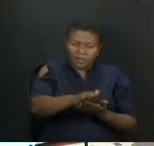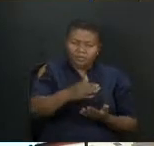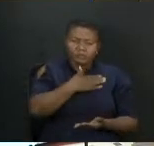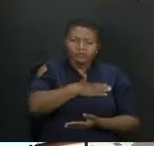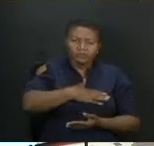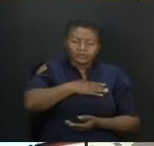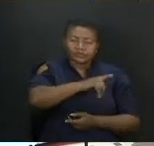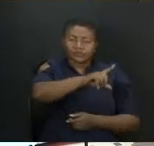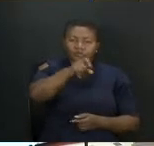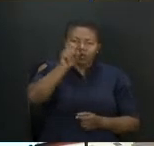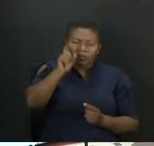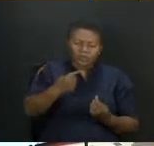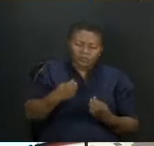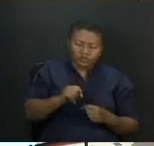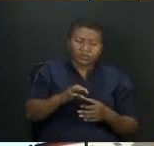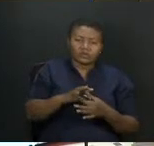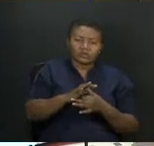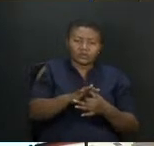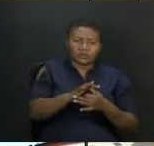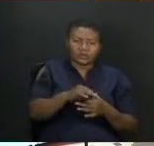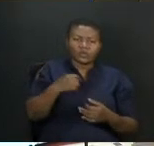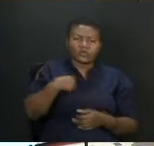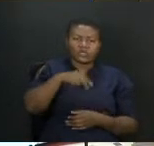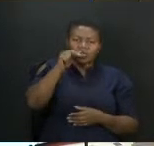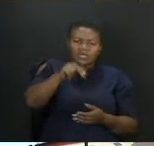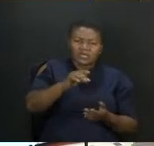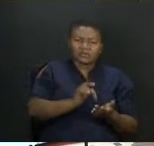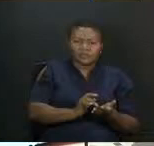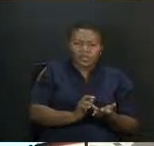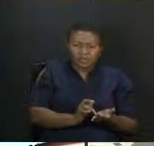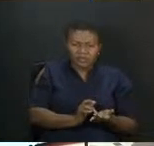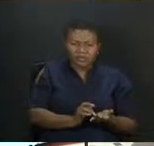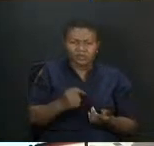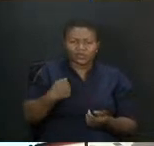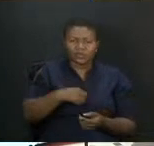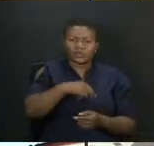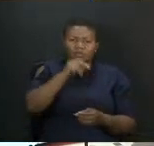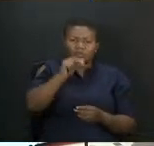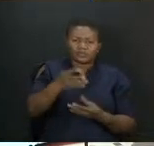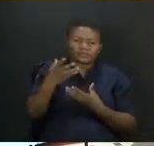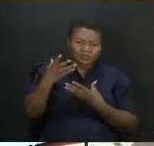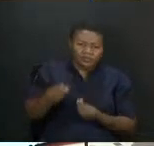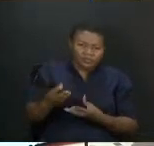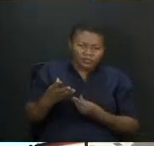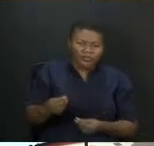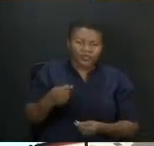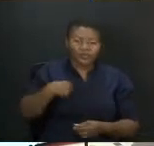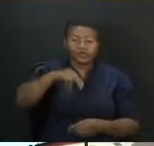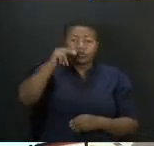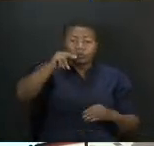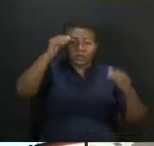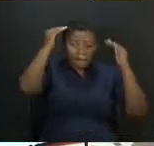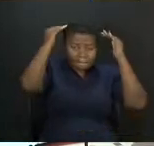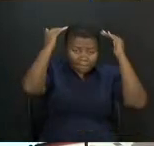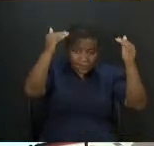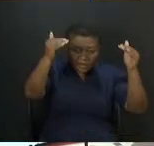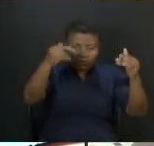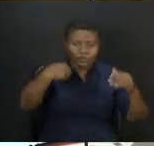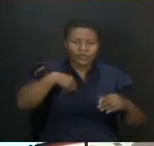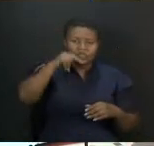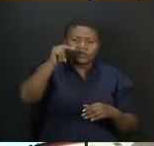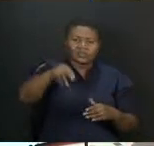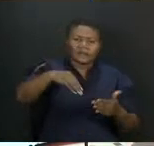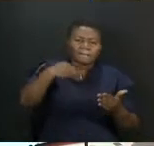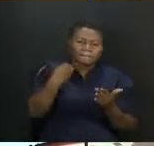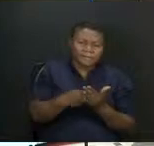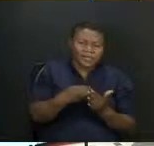We need logistics, we need medication, we need mattresses, we need tents, we need money to support